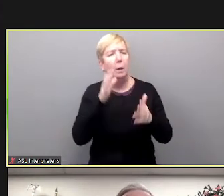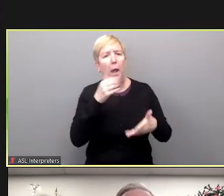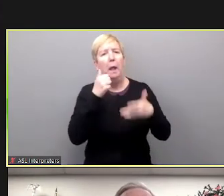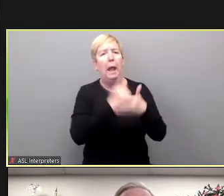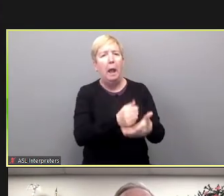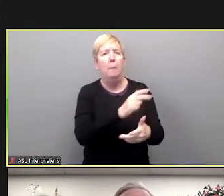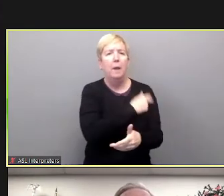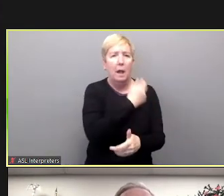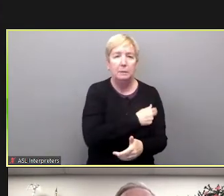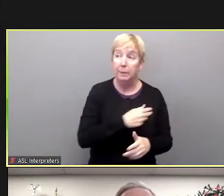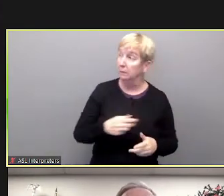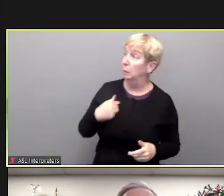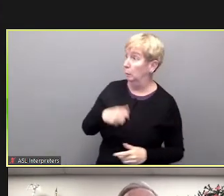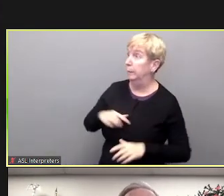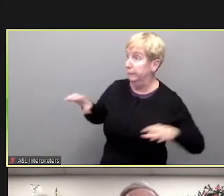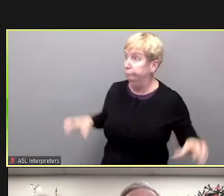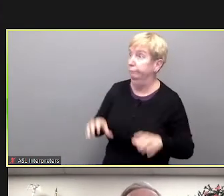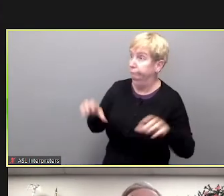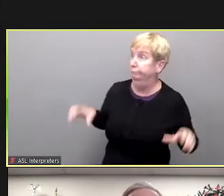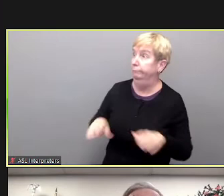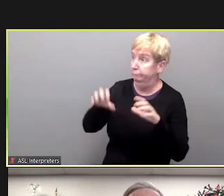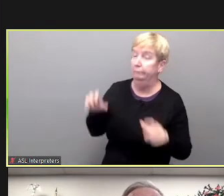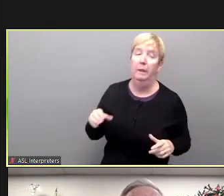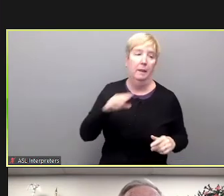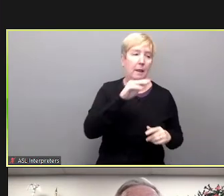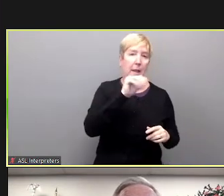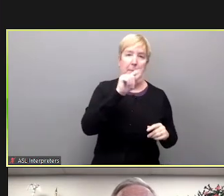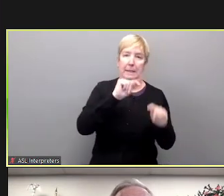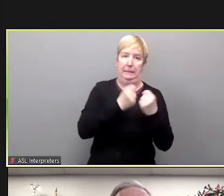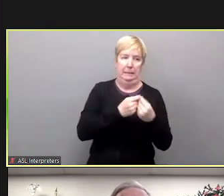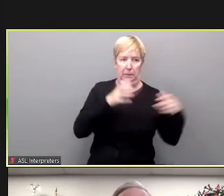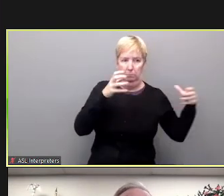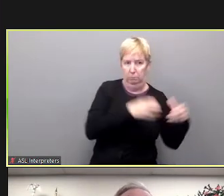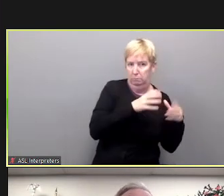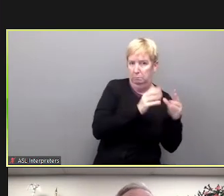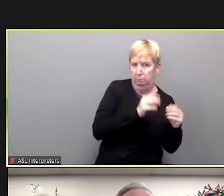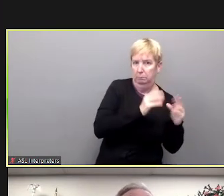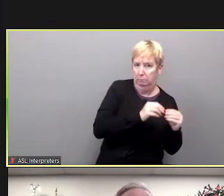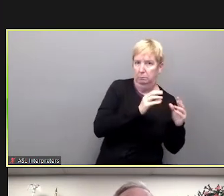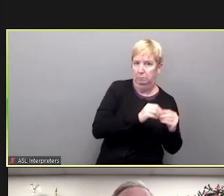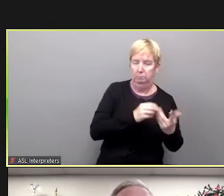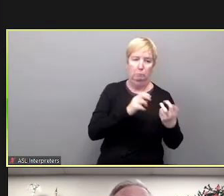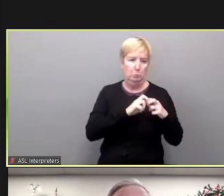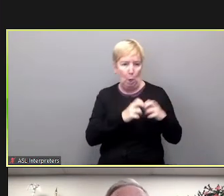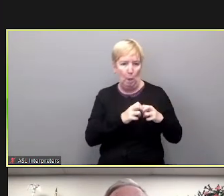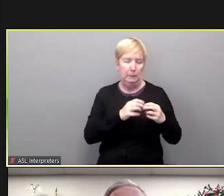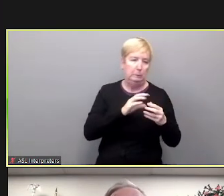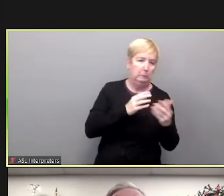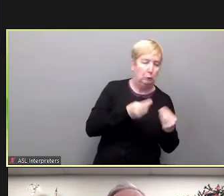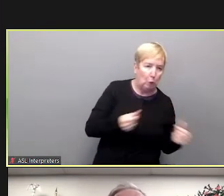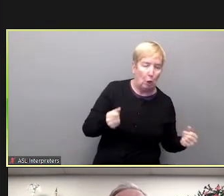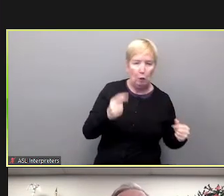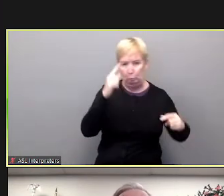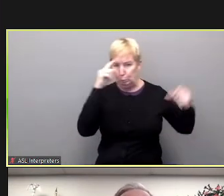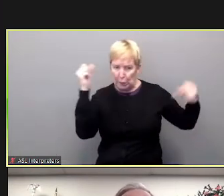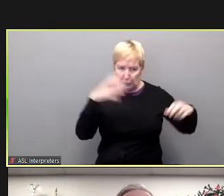MAT team. We meet with them on a regular basis. We're helping them problem solve. On the staffing end, we have reached out on